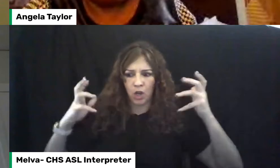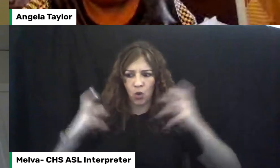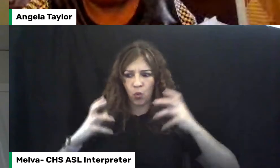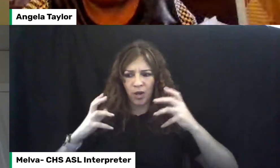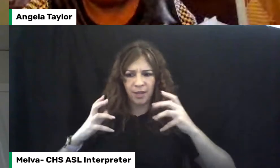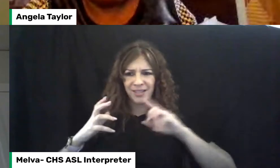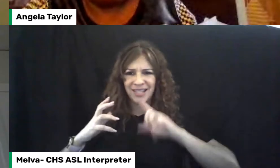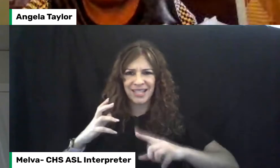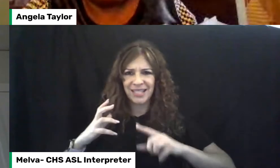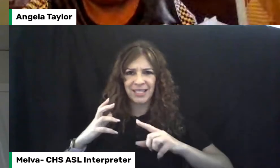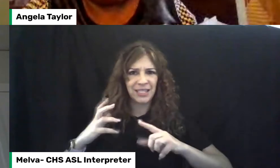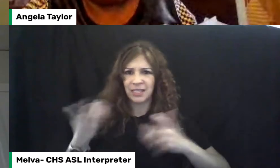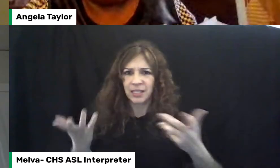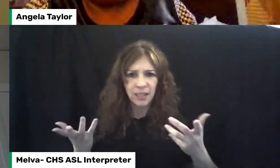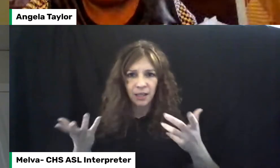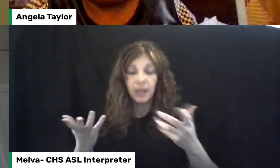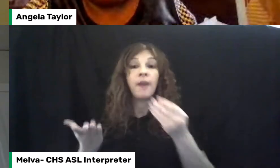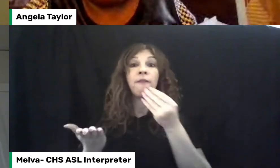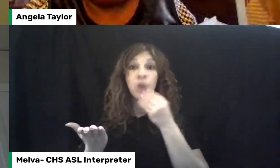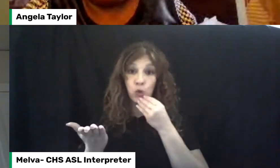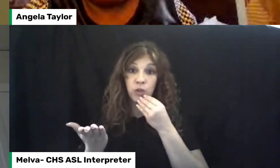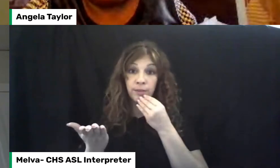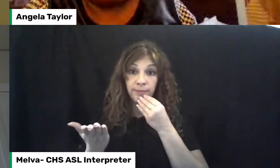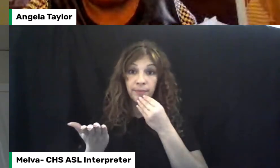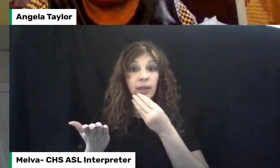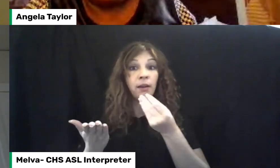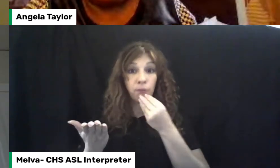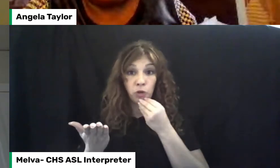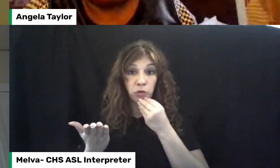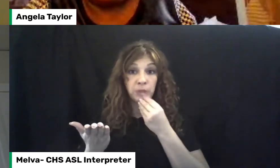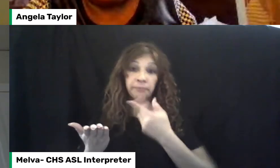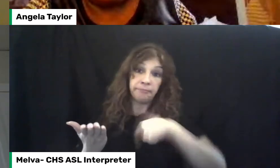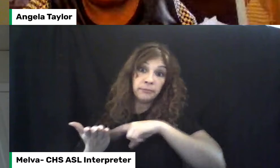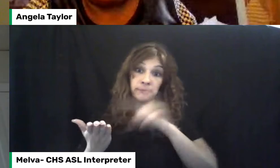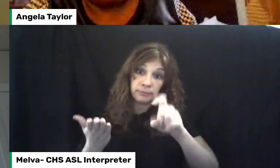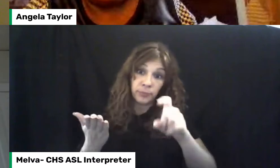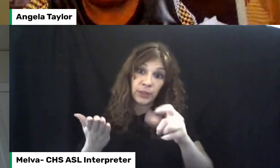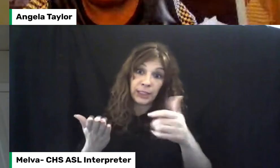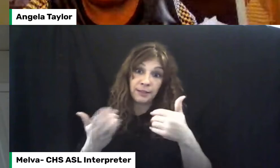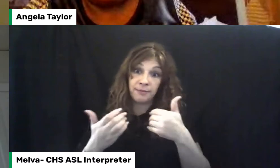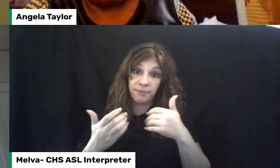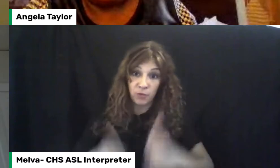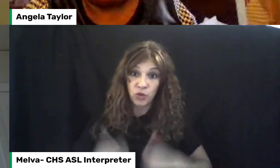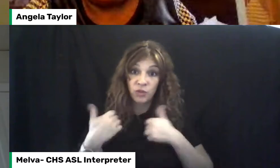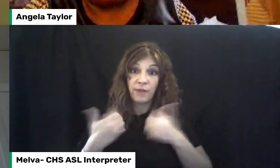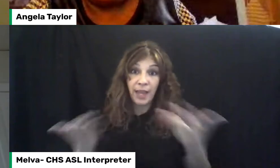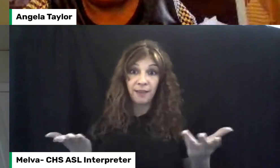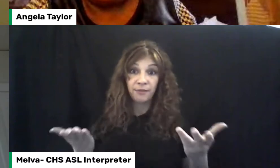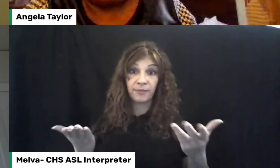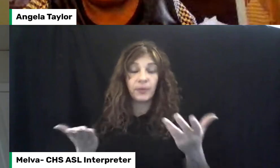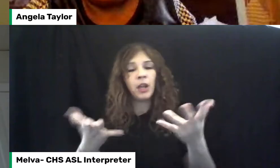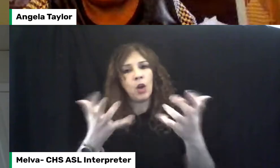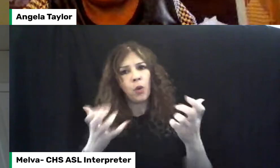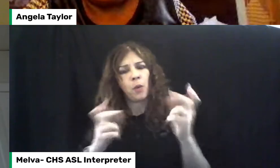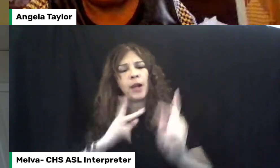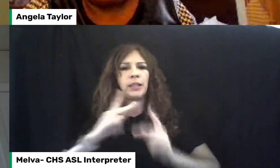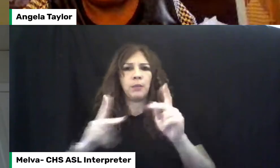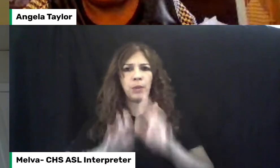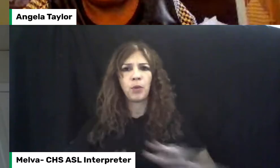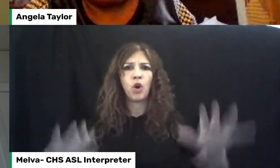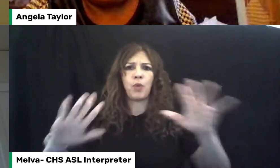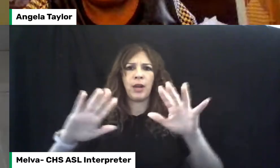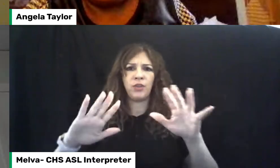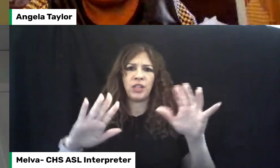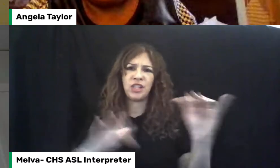And we need to have it to survive. And we need the people around us, whether they're like